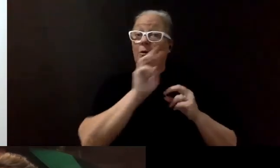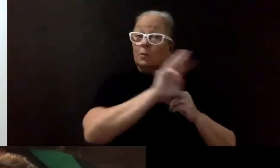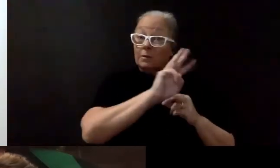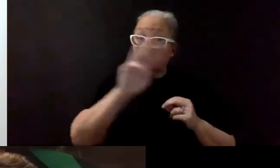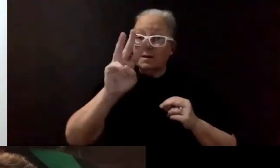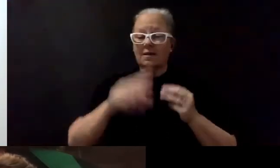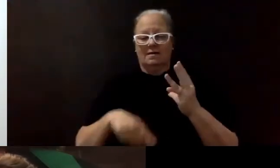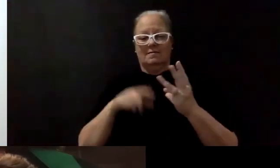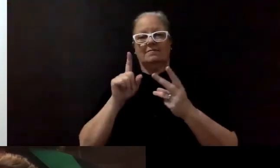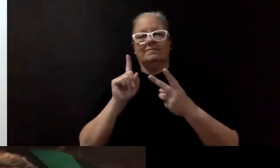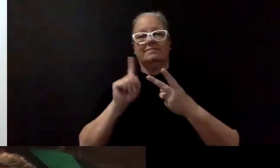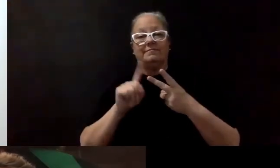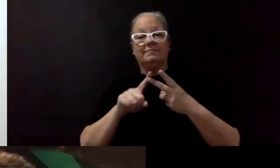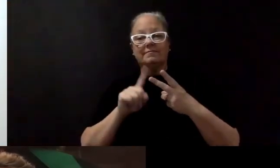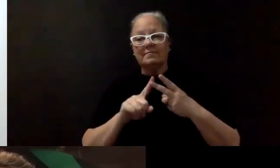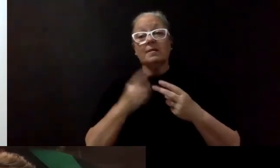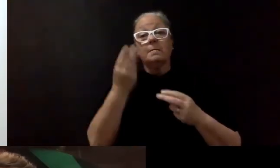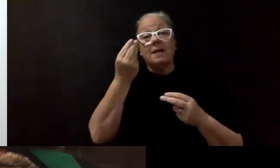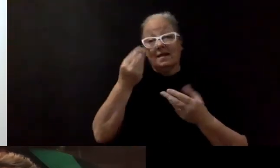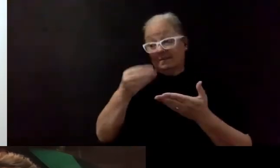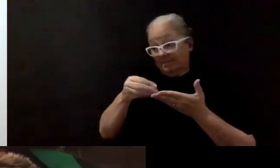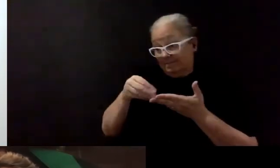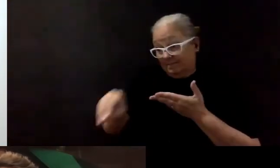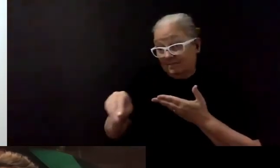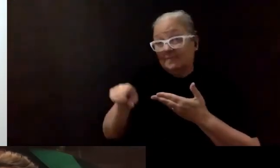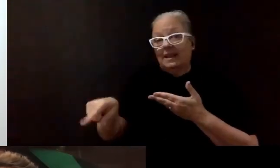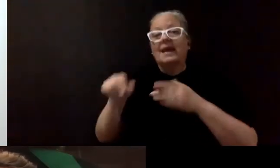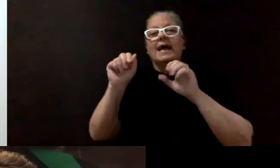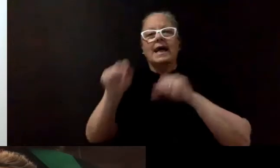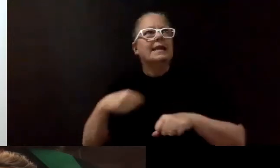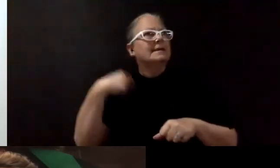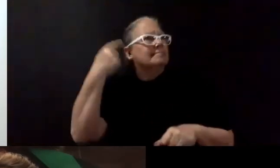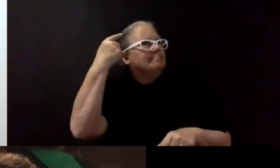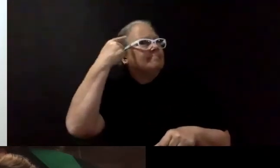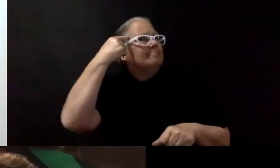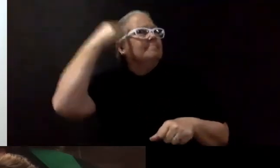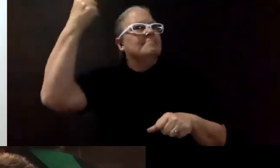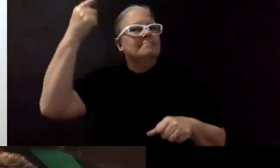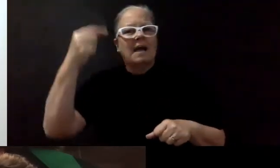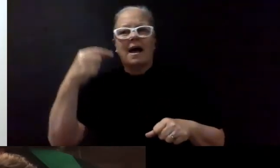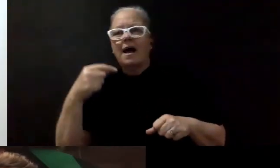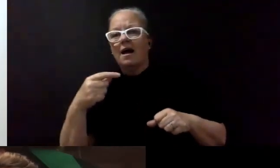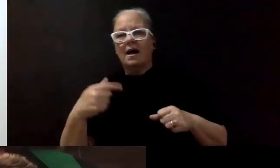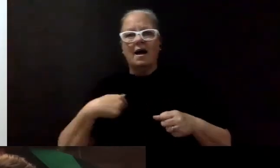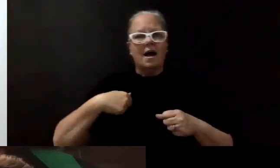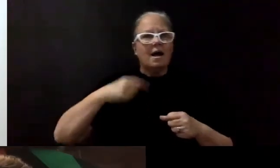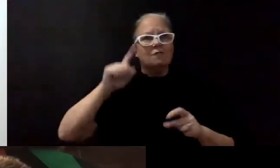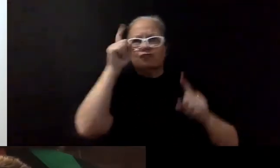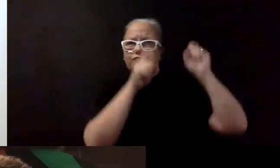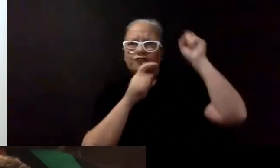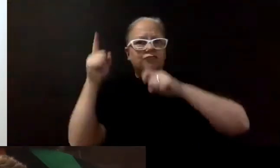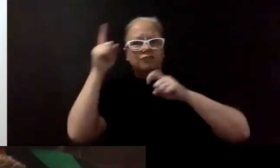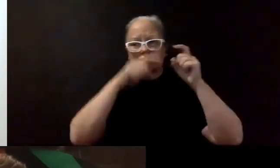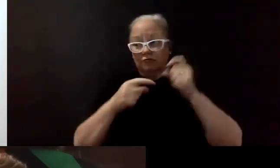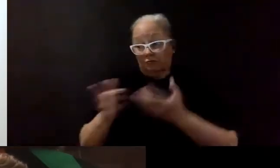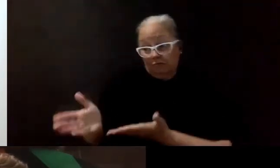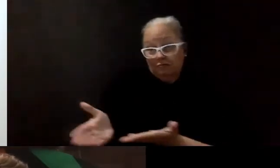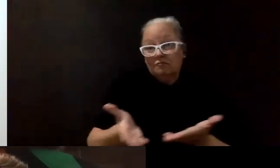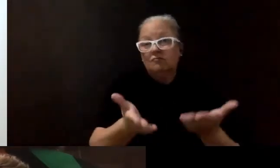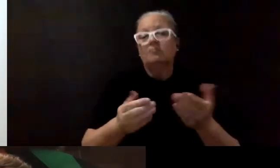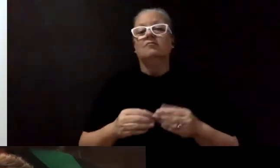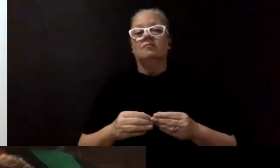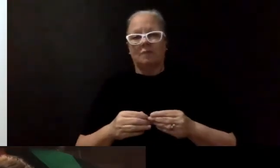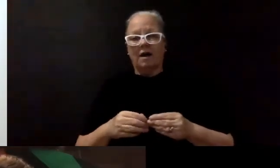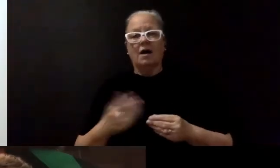to allow young people to kickstart their creative careers and get into the creative sector at an entry level. We're looking at mentoring